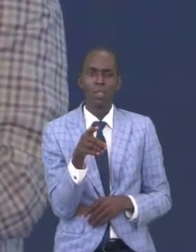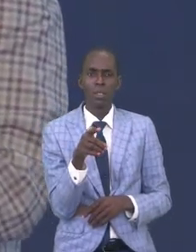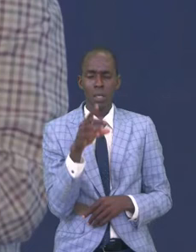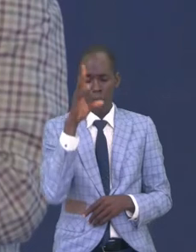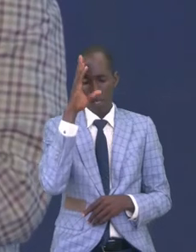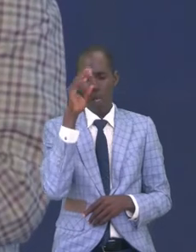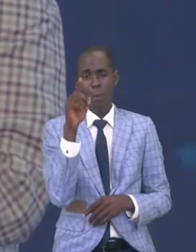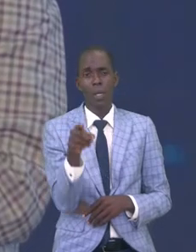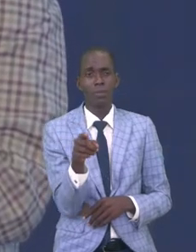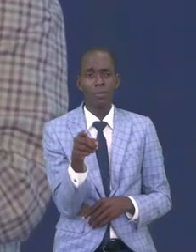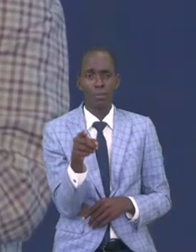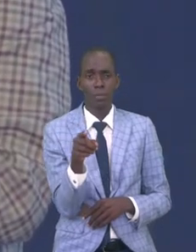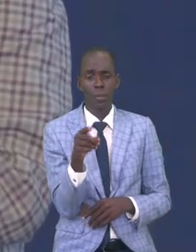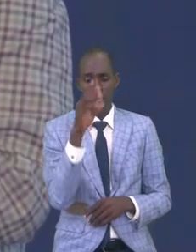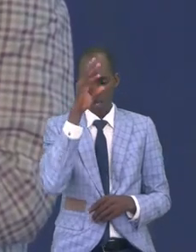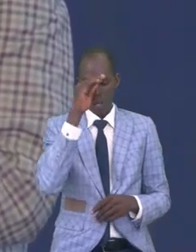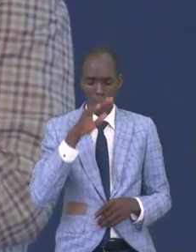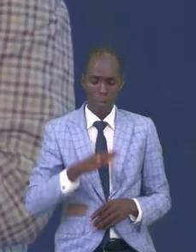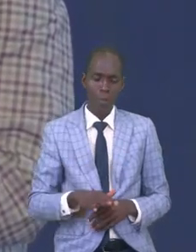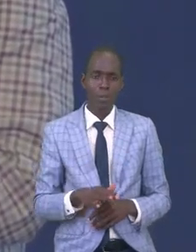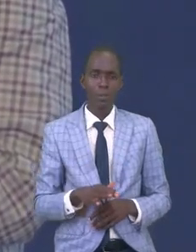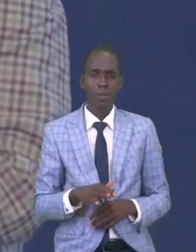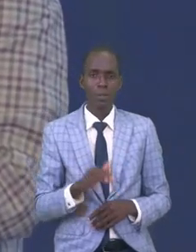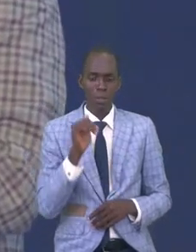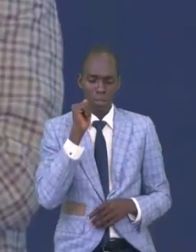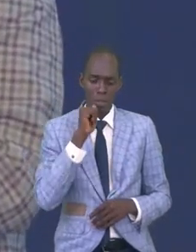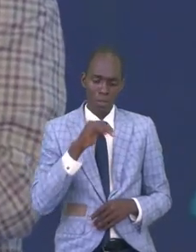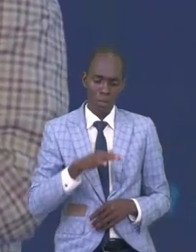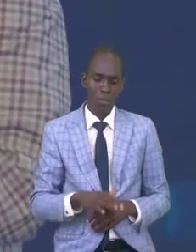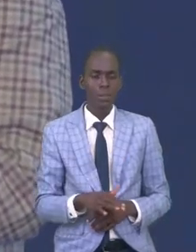man, boy, girl,